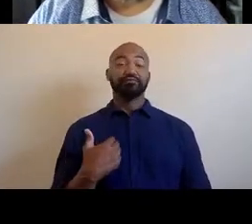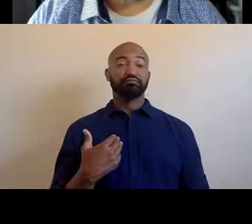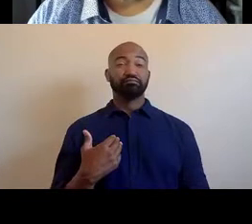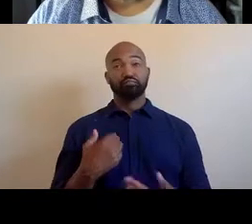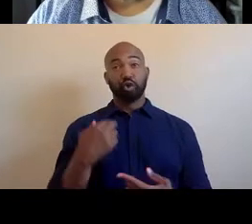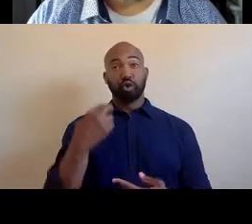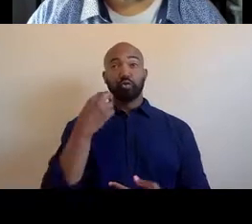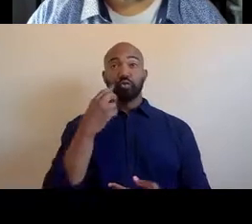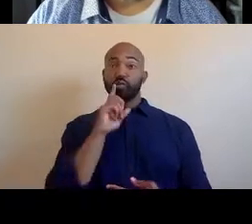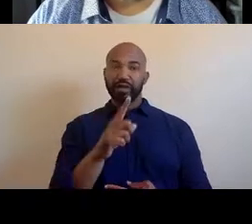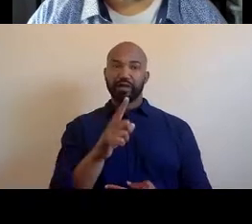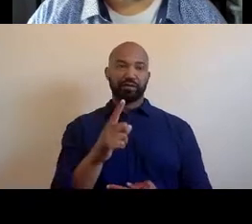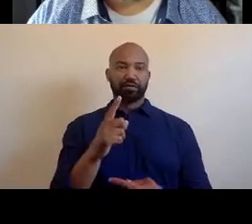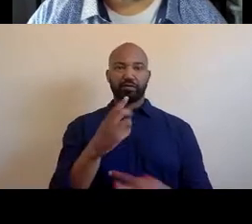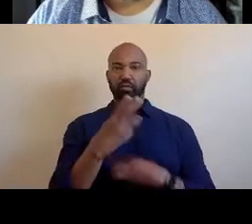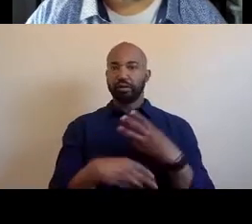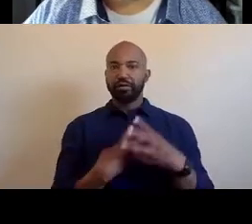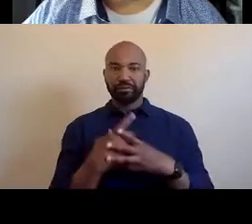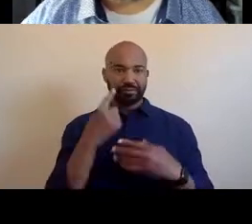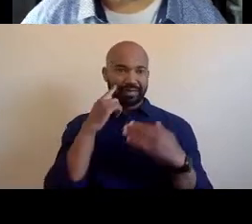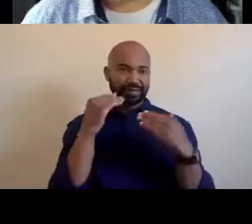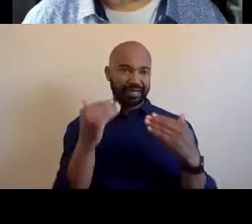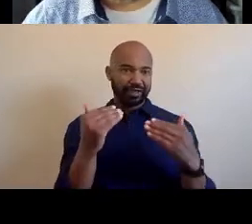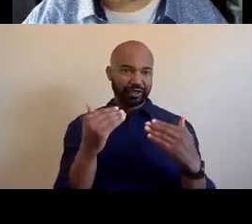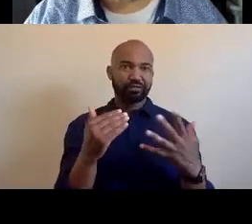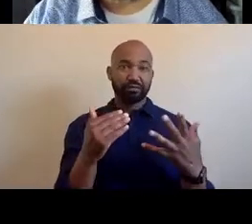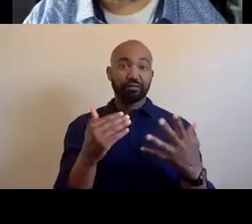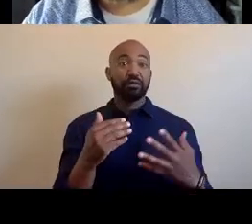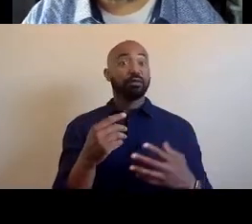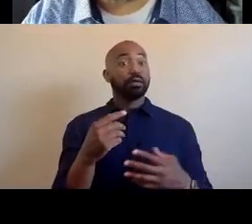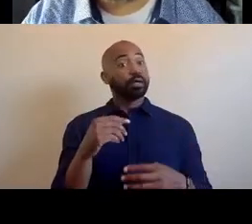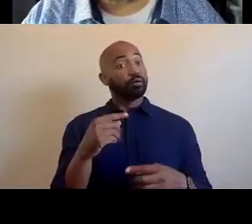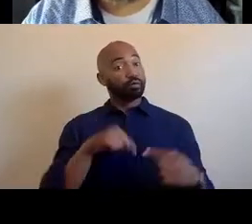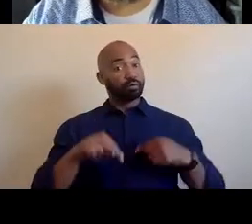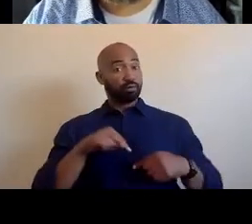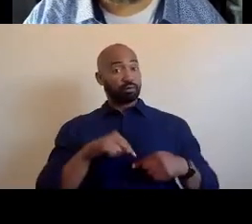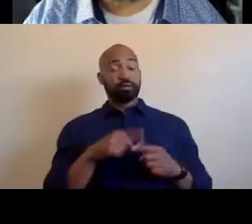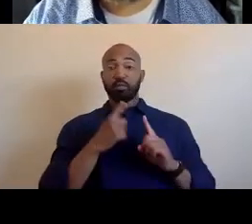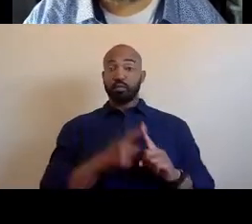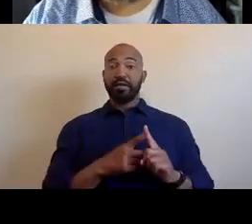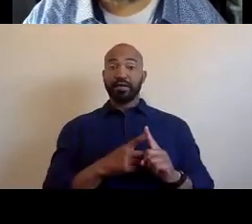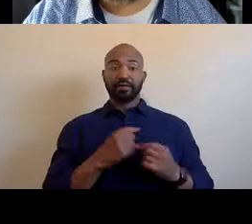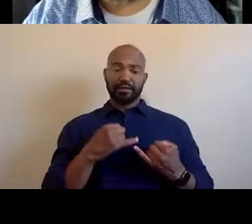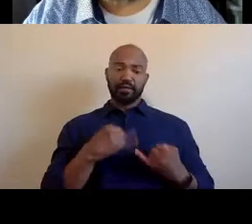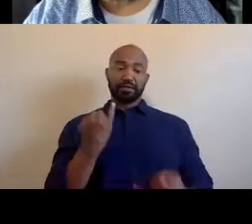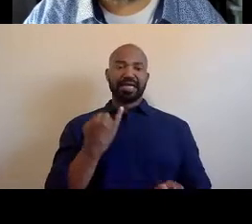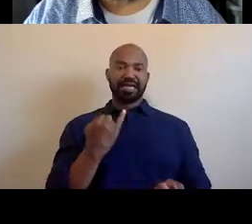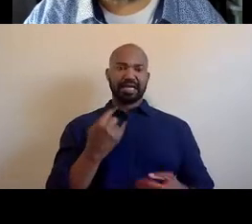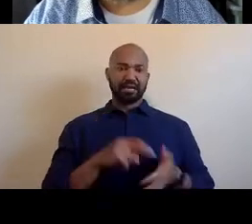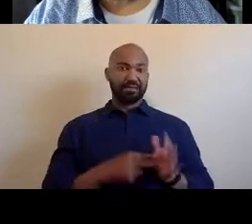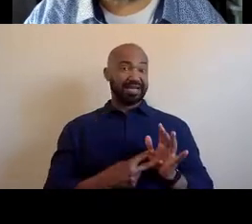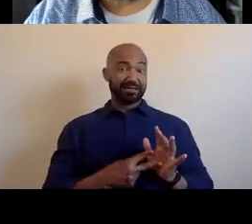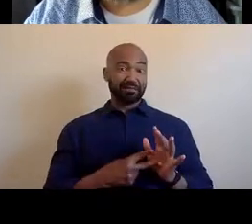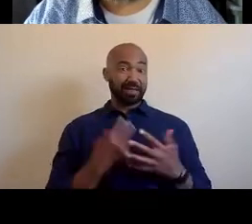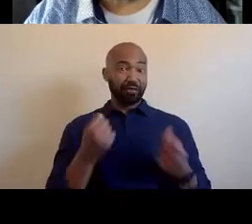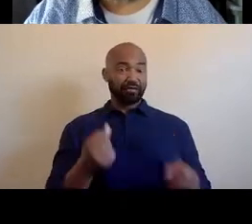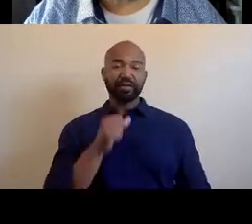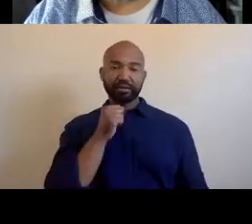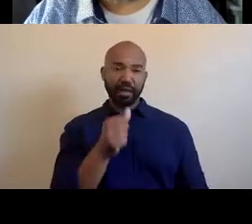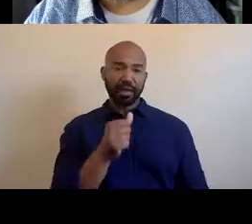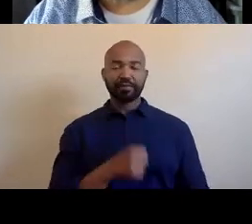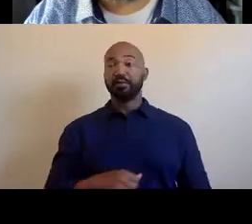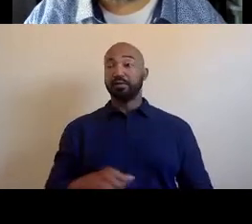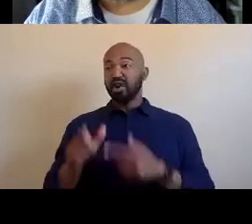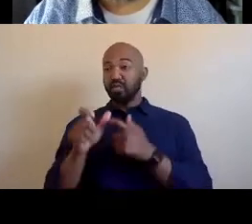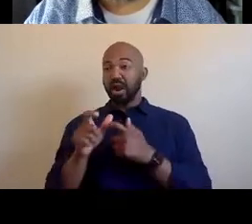gets back to skinny is not healthy. Being like uber athletic and running marathons is not necessarily for